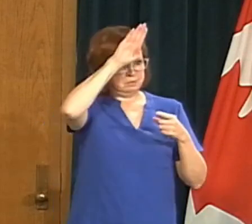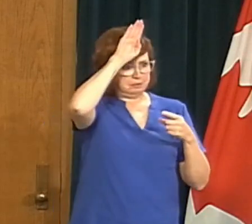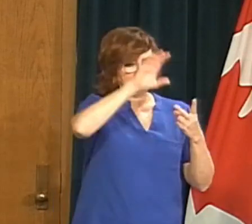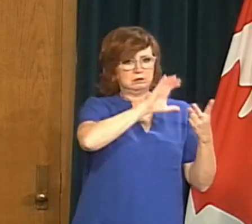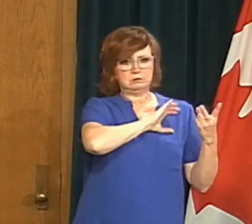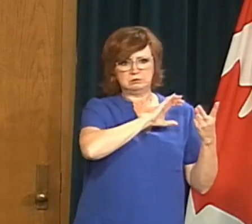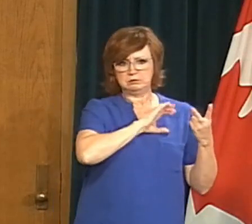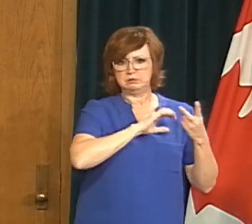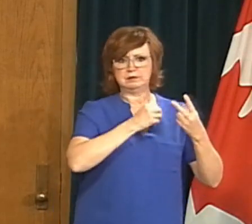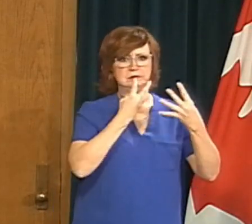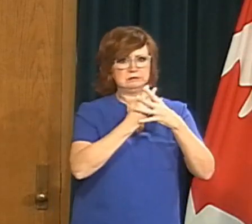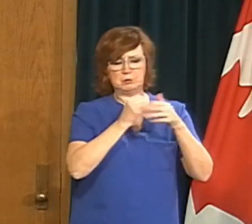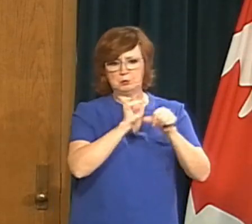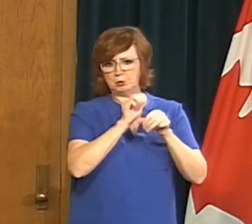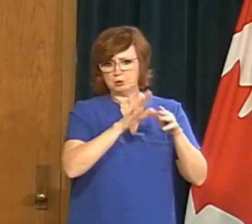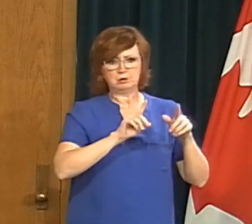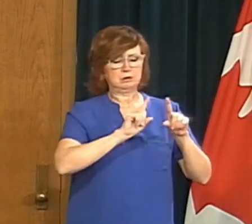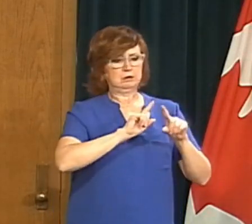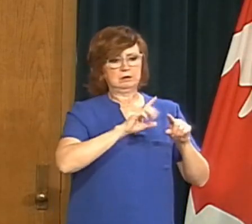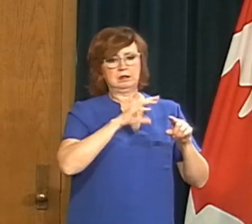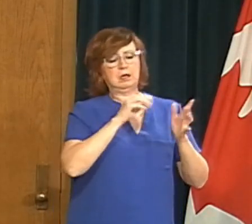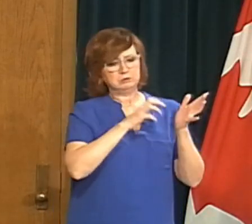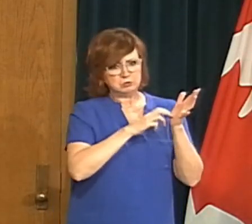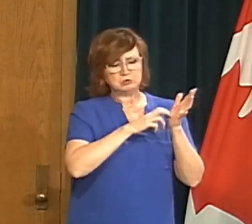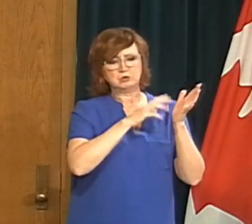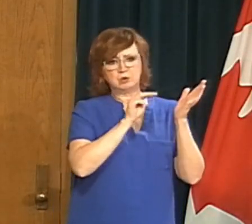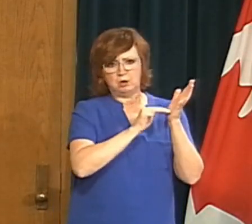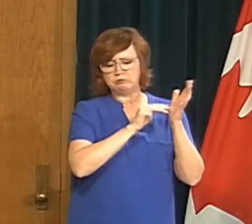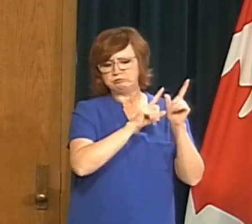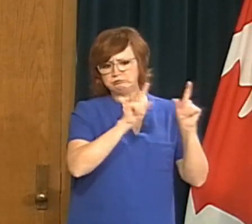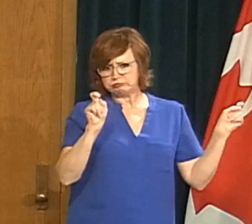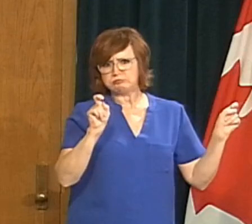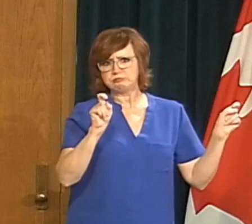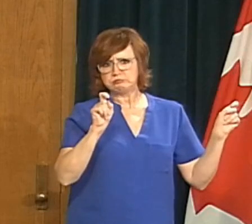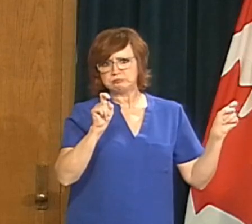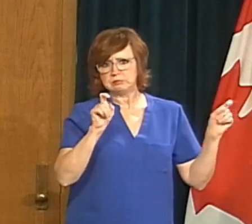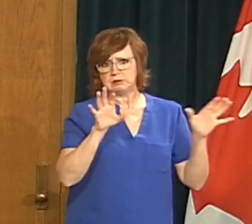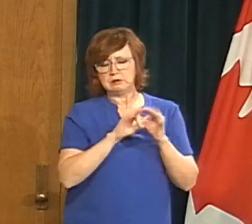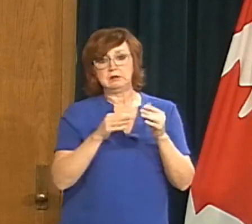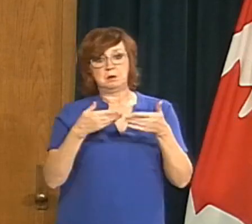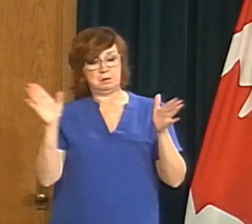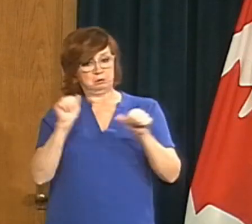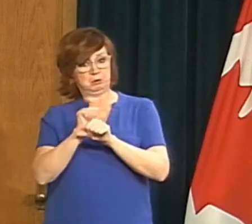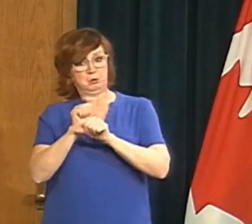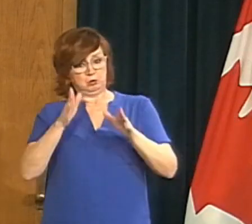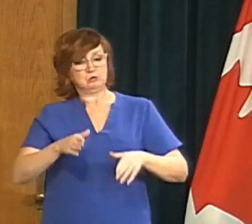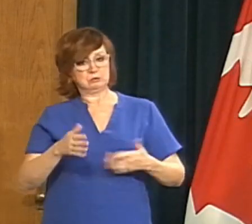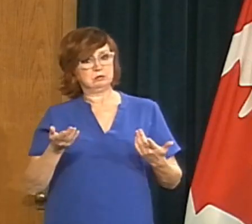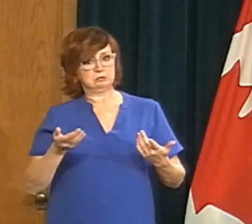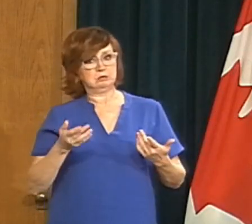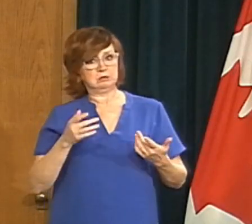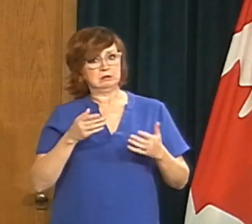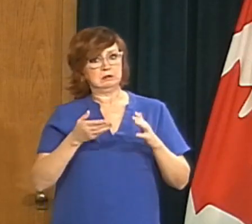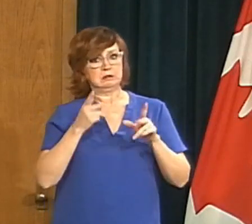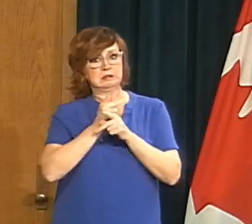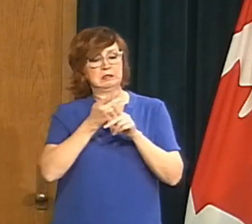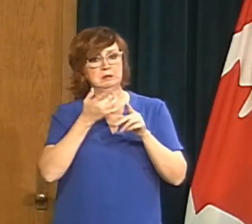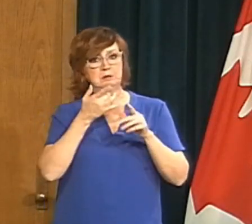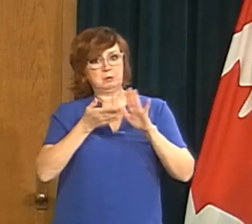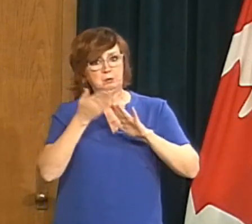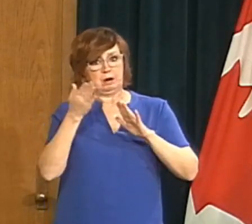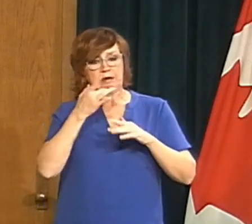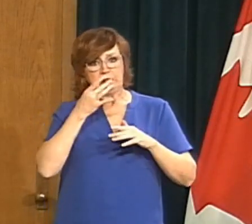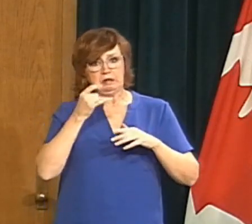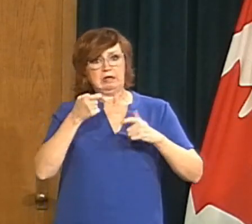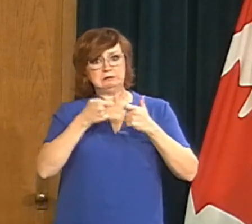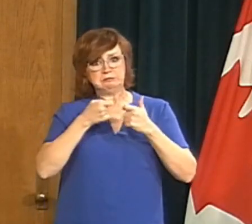firefighters, correction workers, as well as some of our public utility workers. The good news is that we have been able to accommodate each and every one